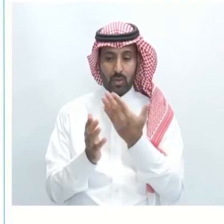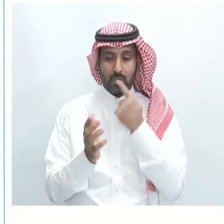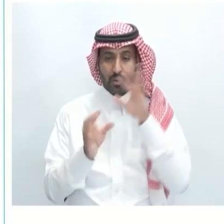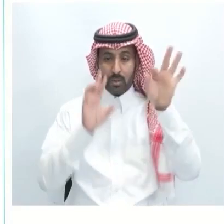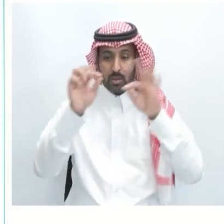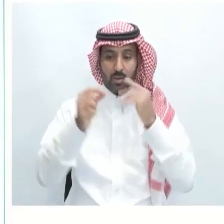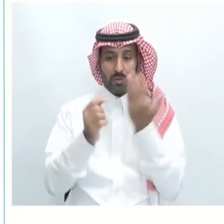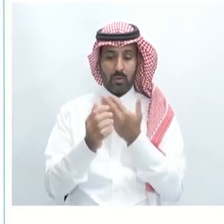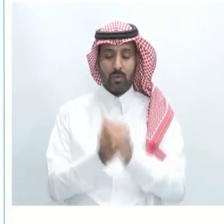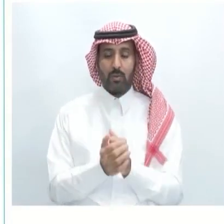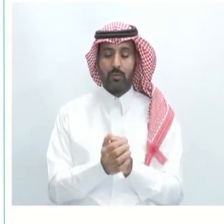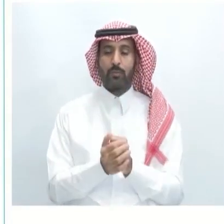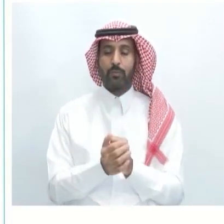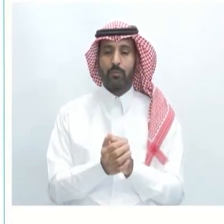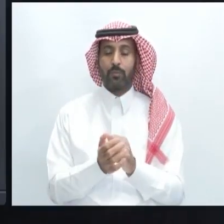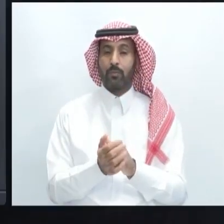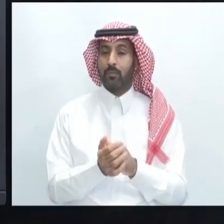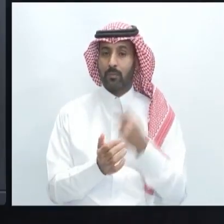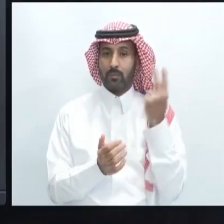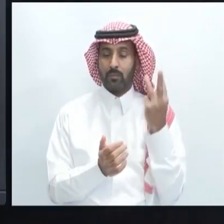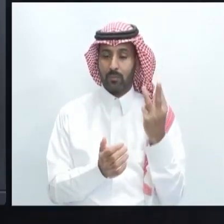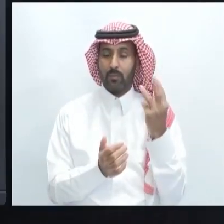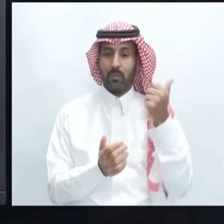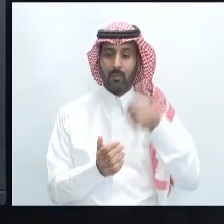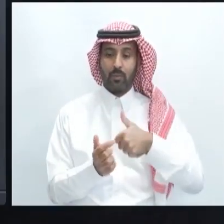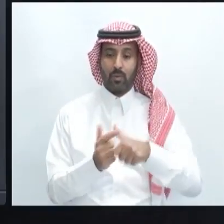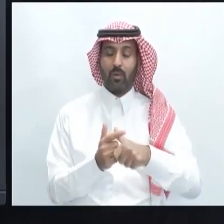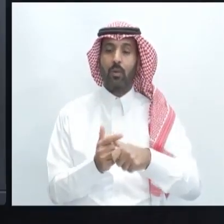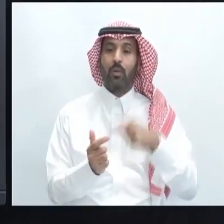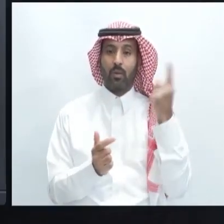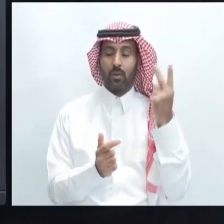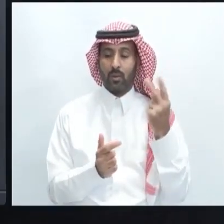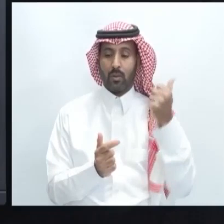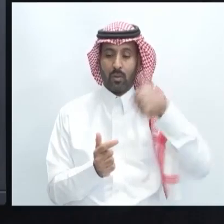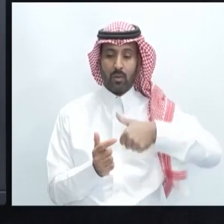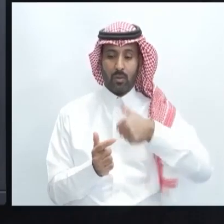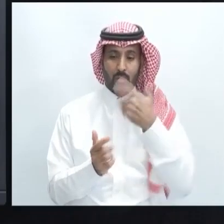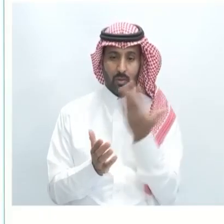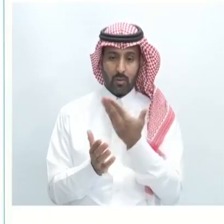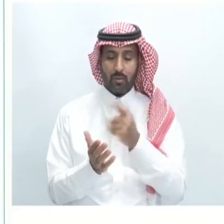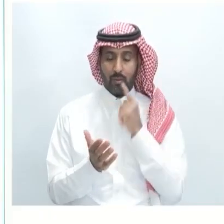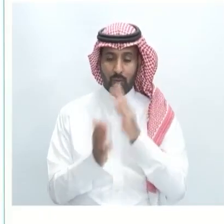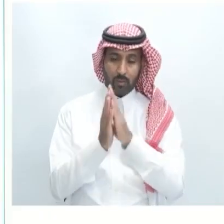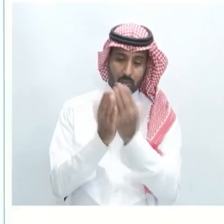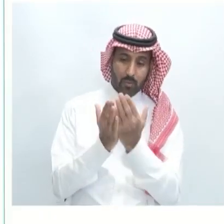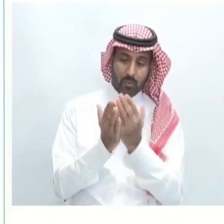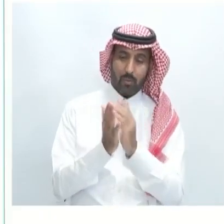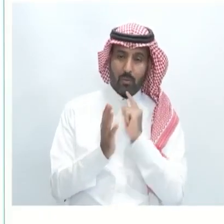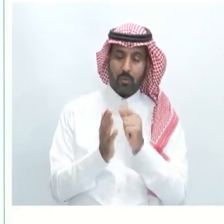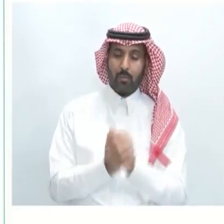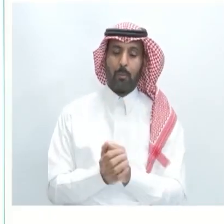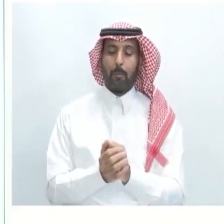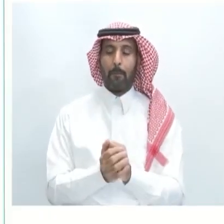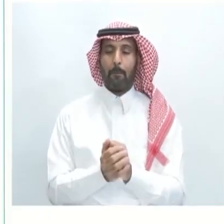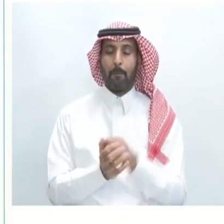and 63. If you remember the reading we took in our previous lesson, let's turn to page 62 and